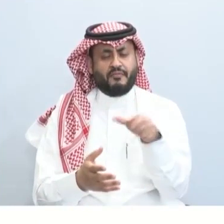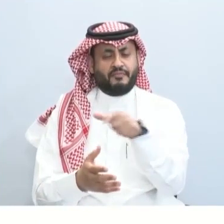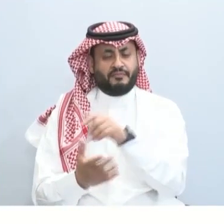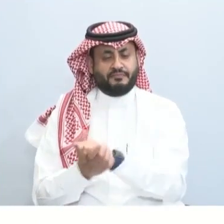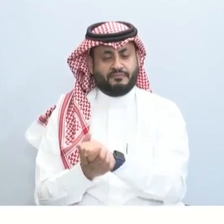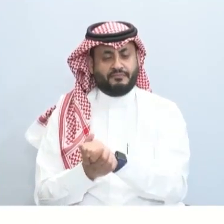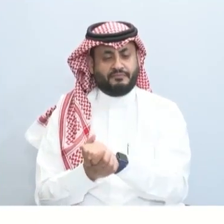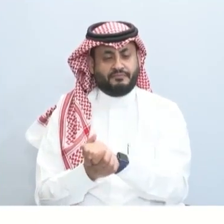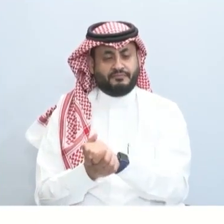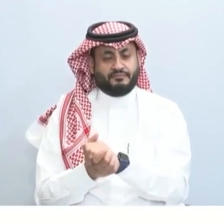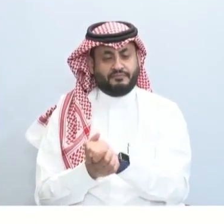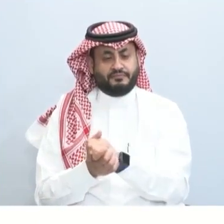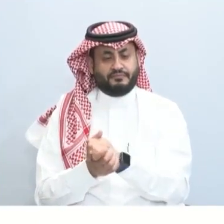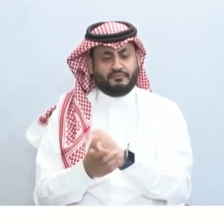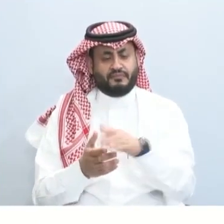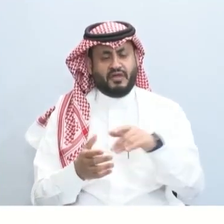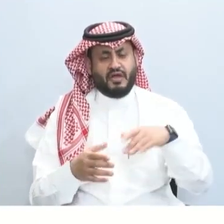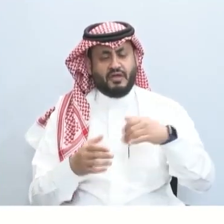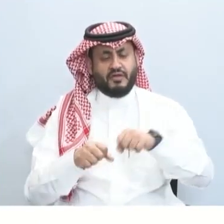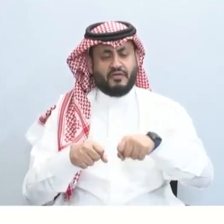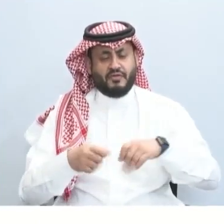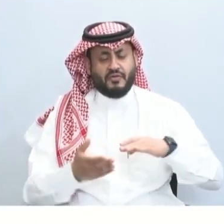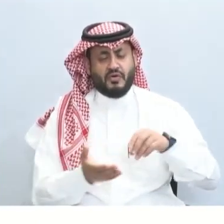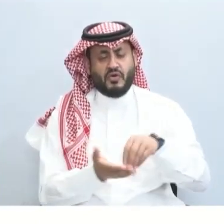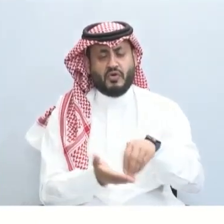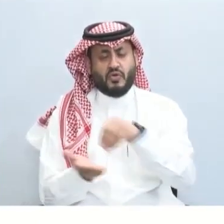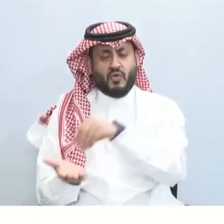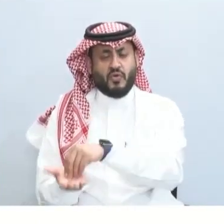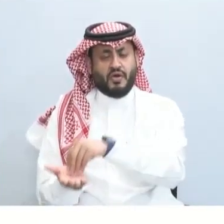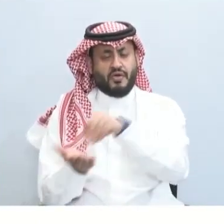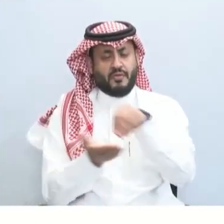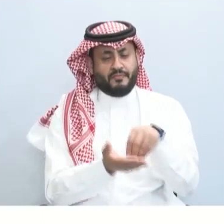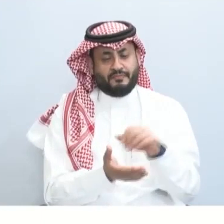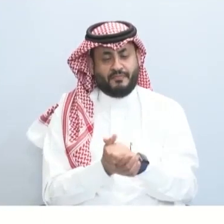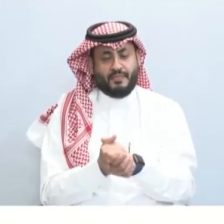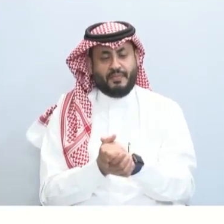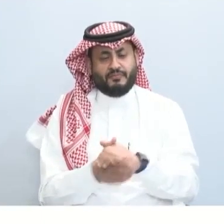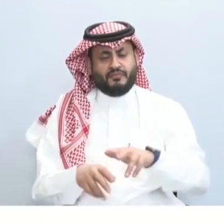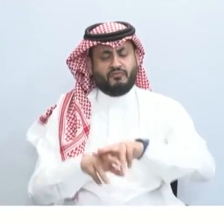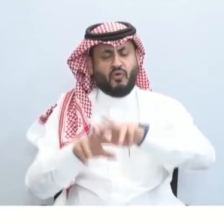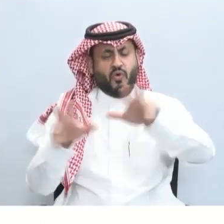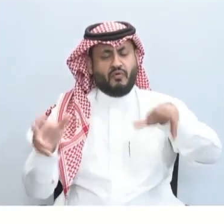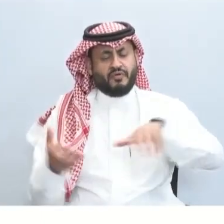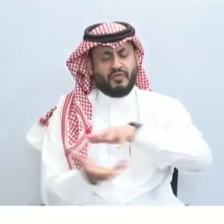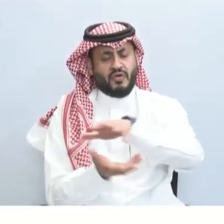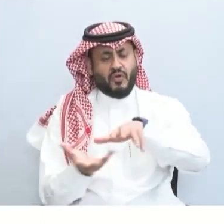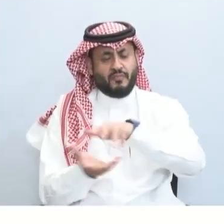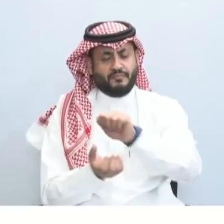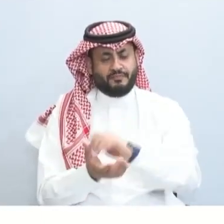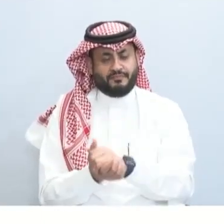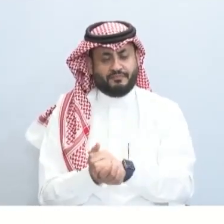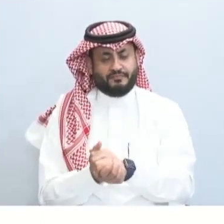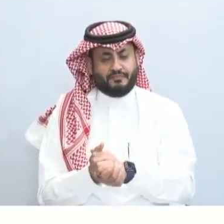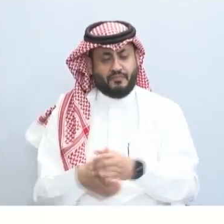population, the ships will come and go from all over the